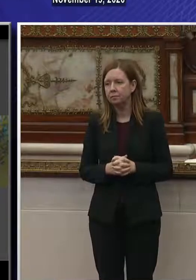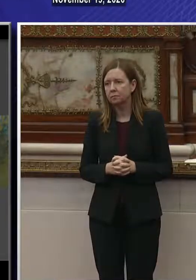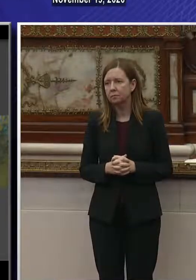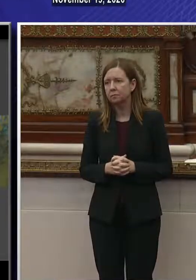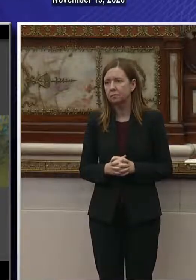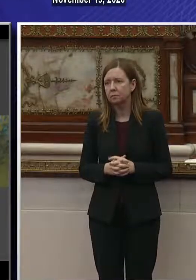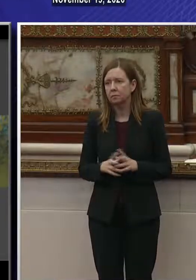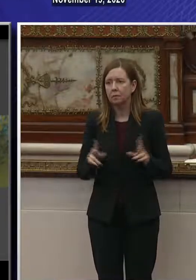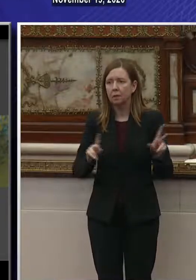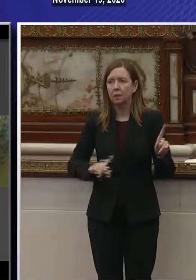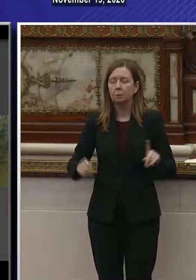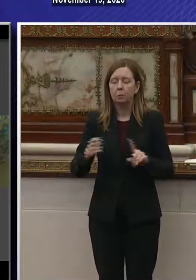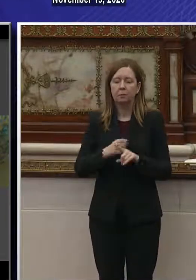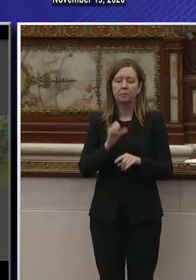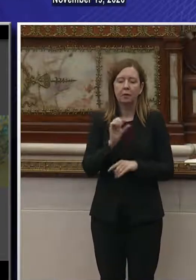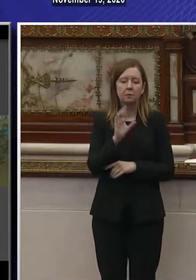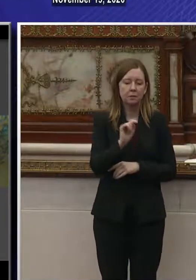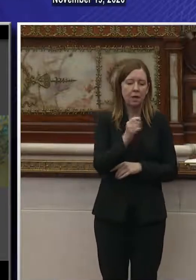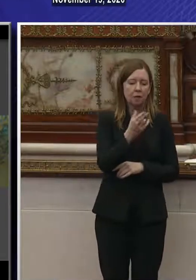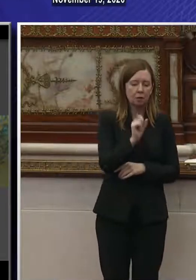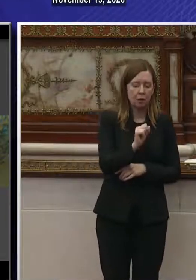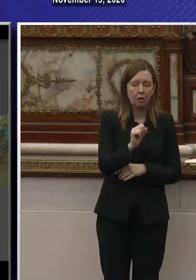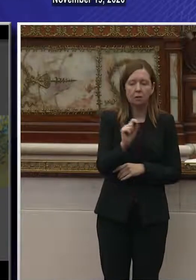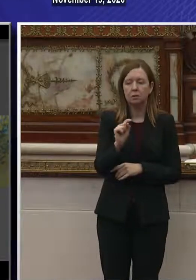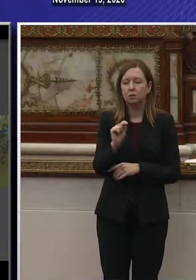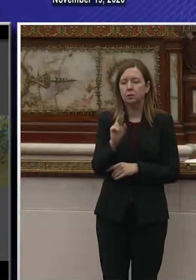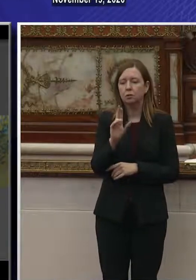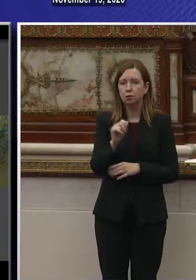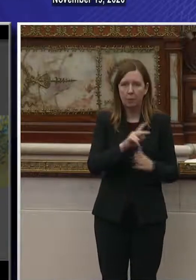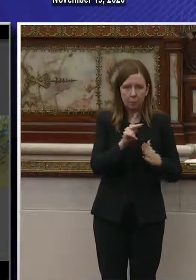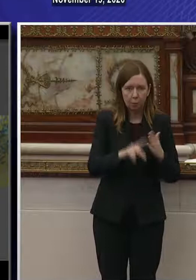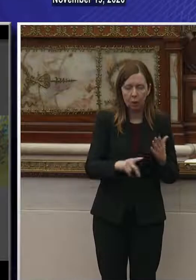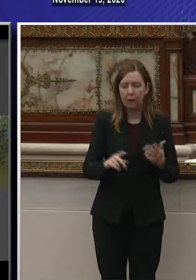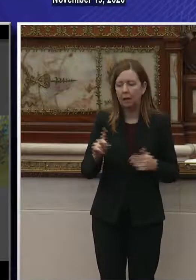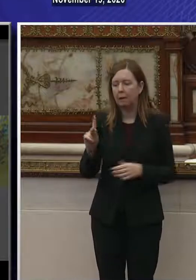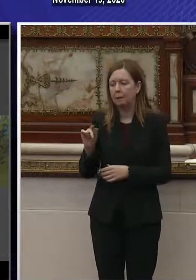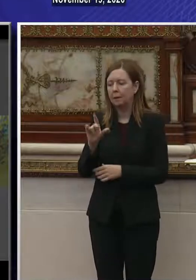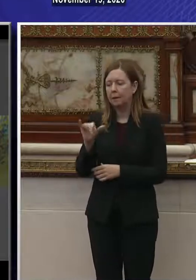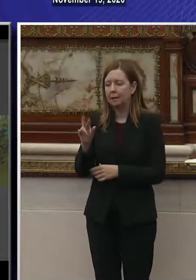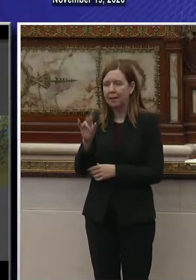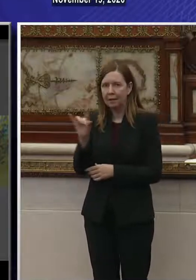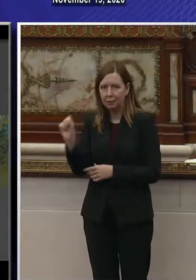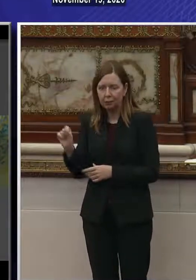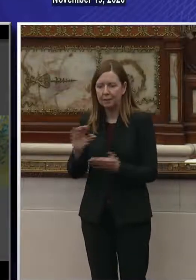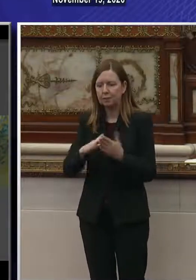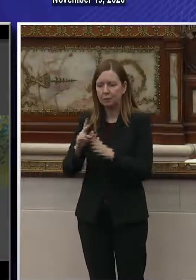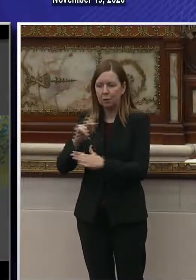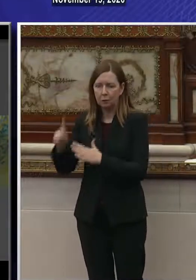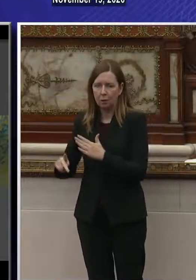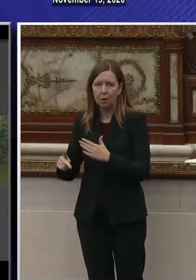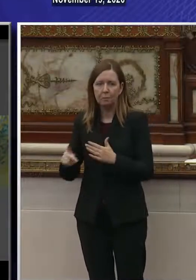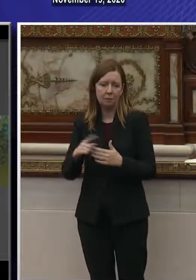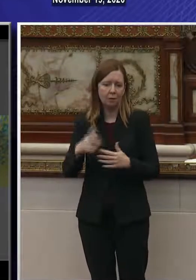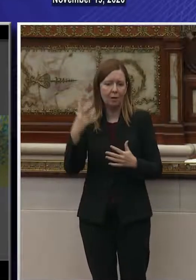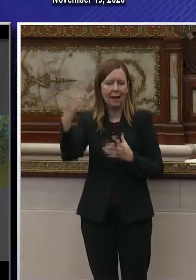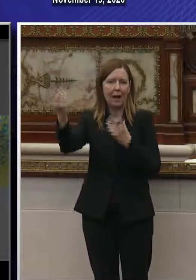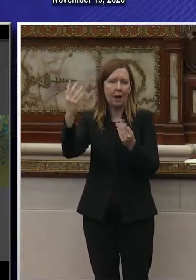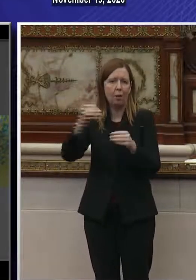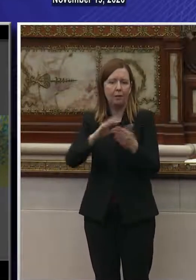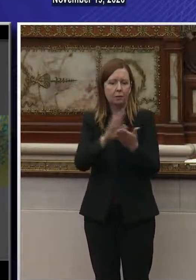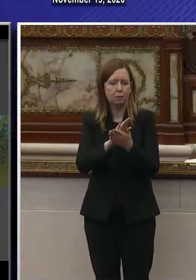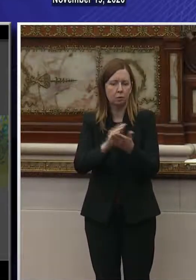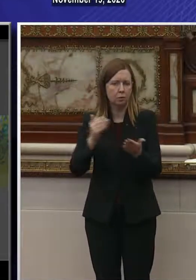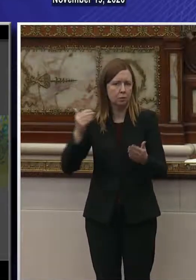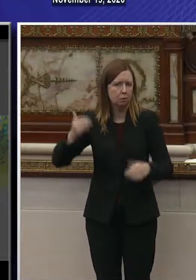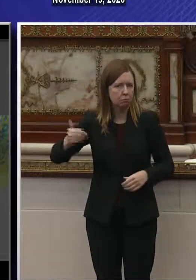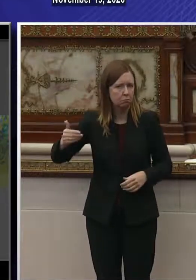Scott Charles in the trauma program to Dr. Kathy Reeves in our community programs, are out in the schools on a regular basis